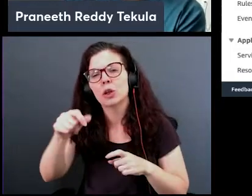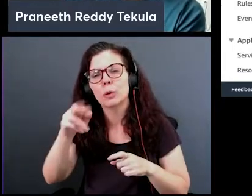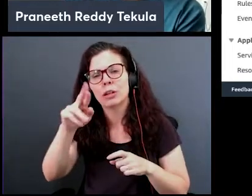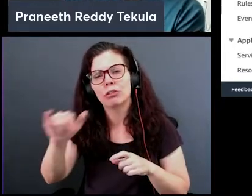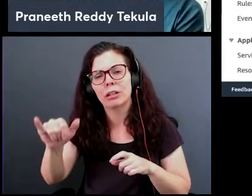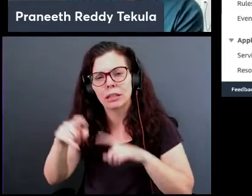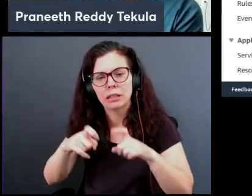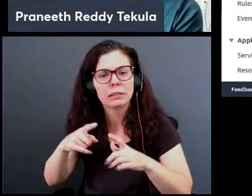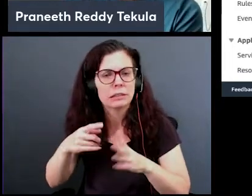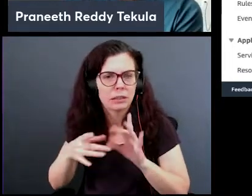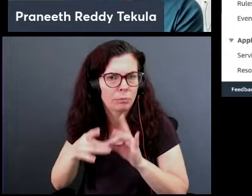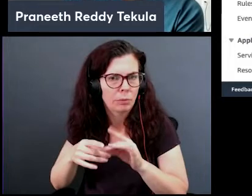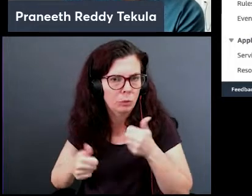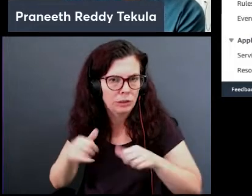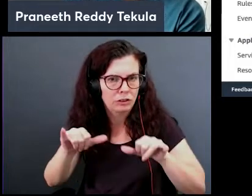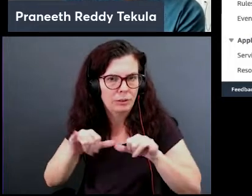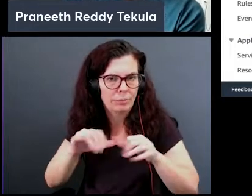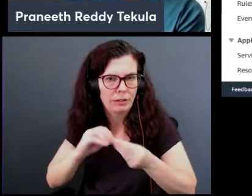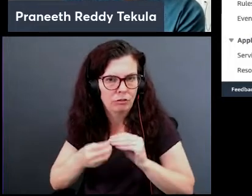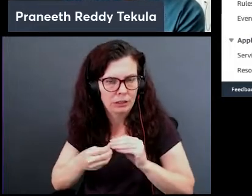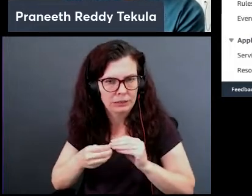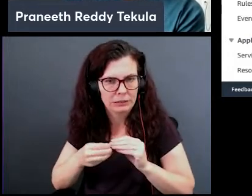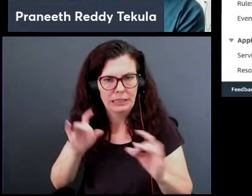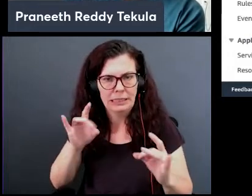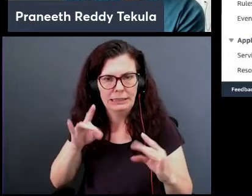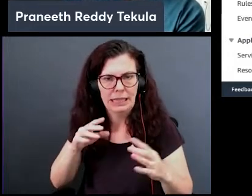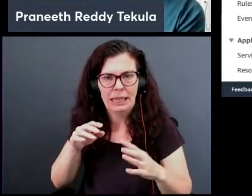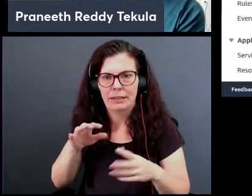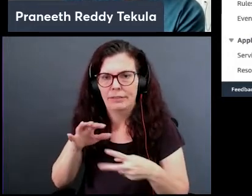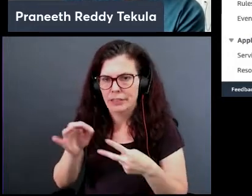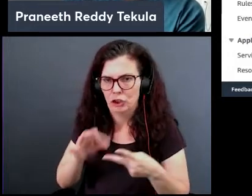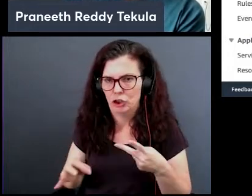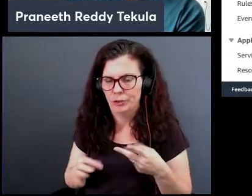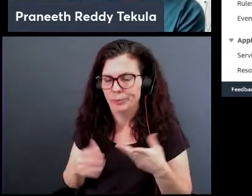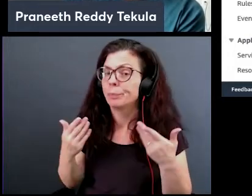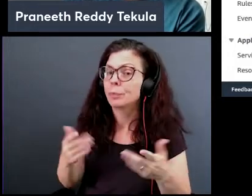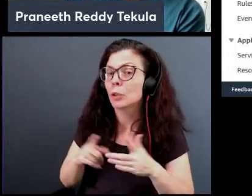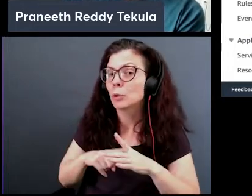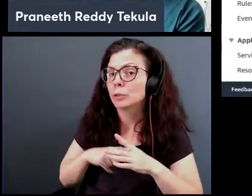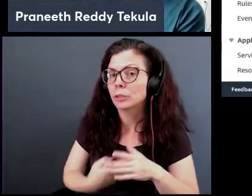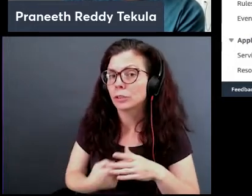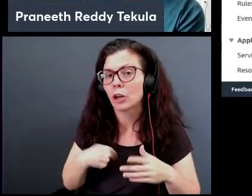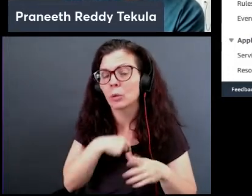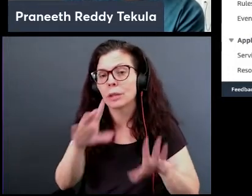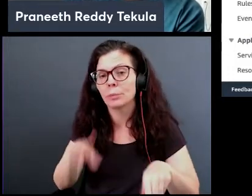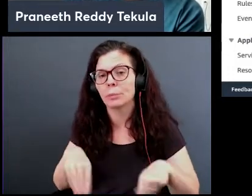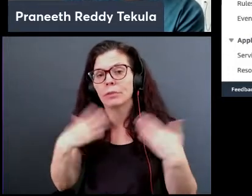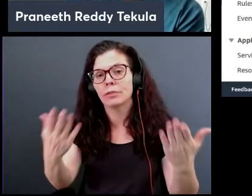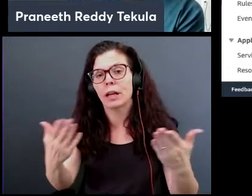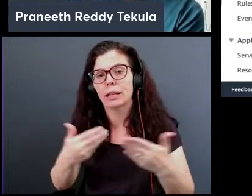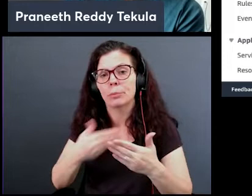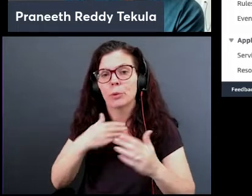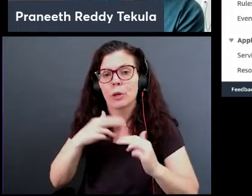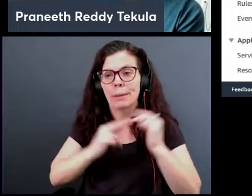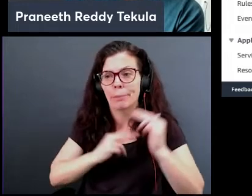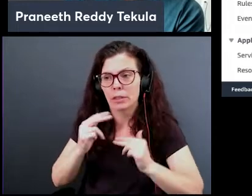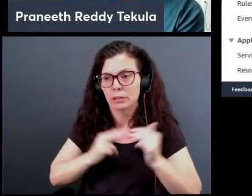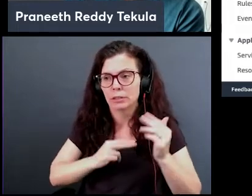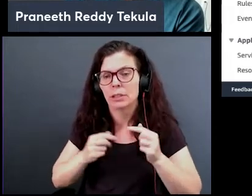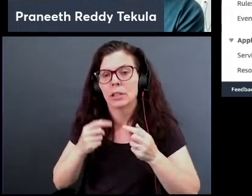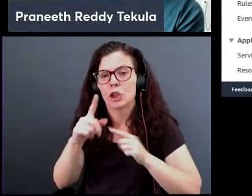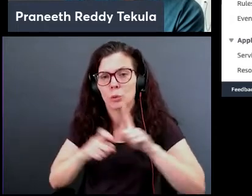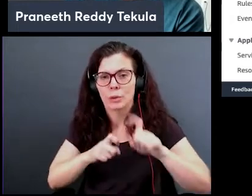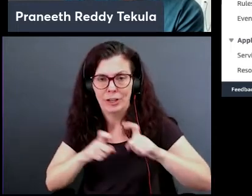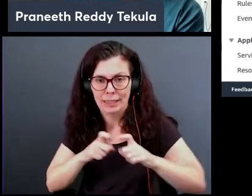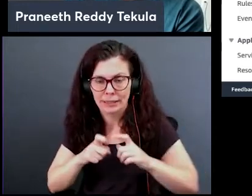metric insights feature is about. To get started, we provide you pre-built queries on